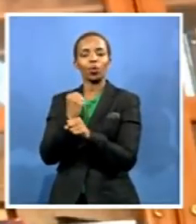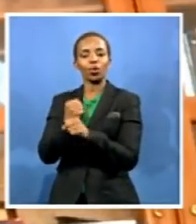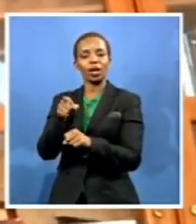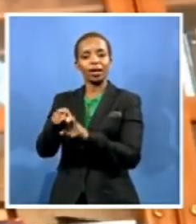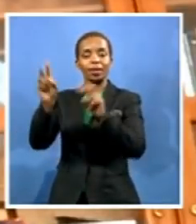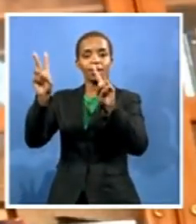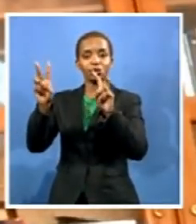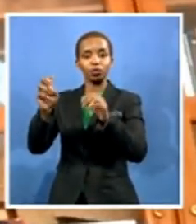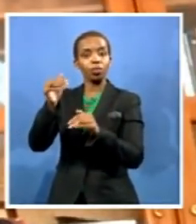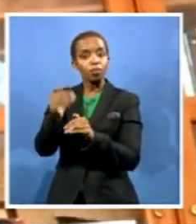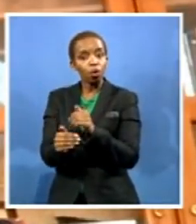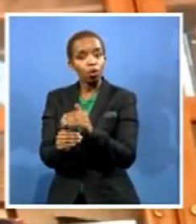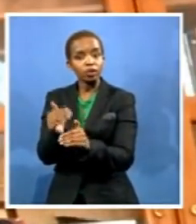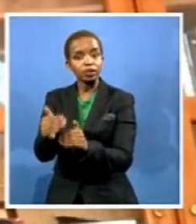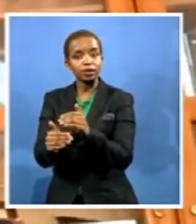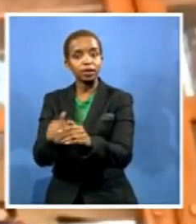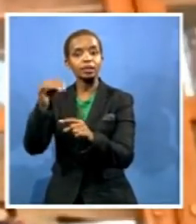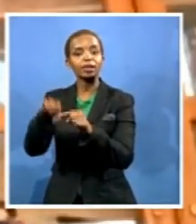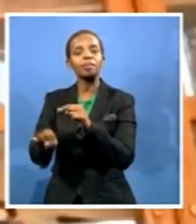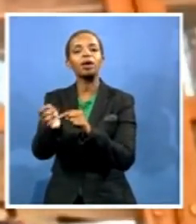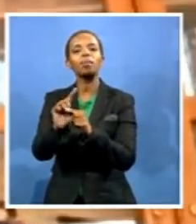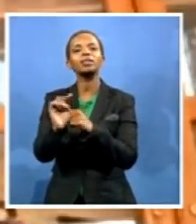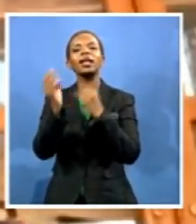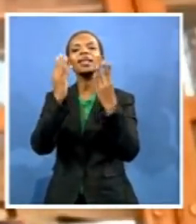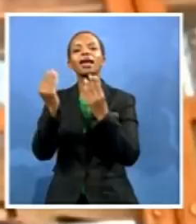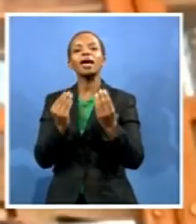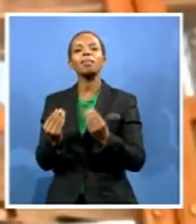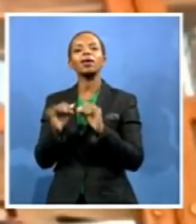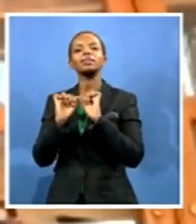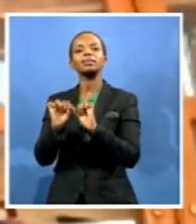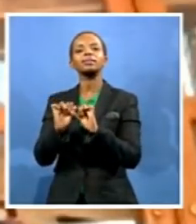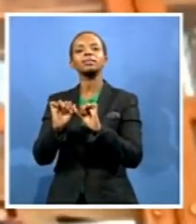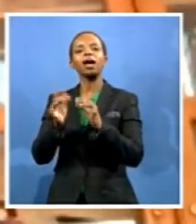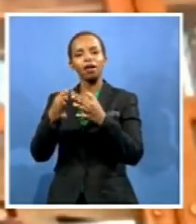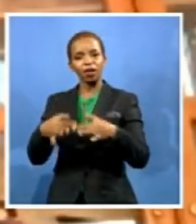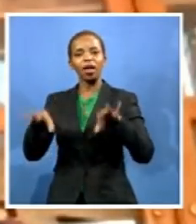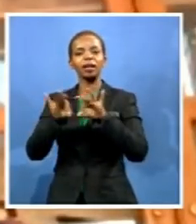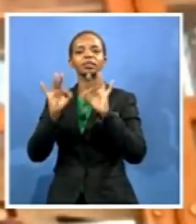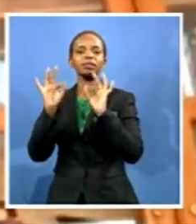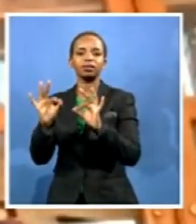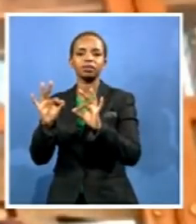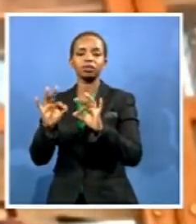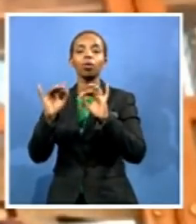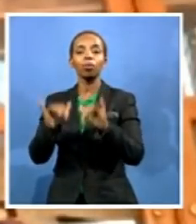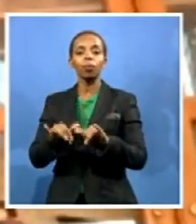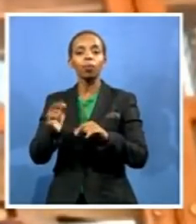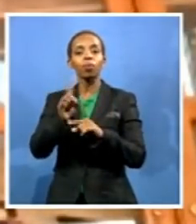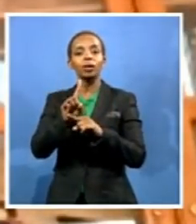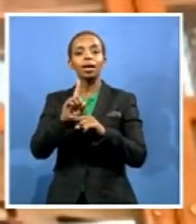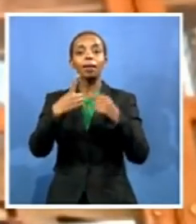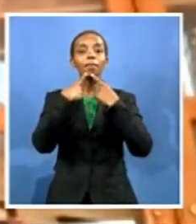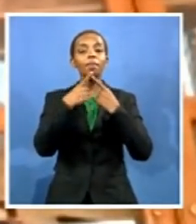varied. So we've avoided publishing figures because they can also be misused for